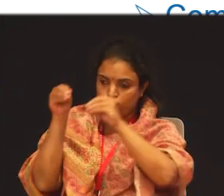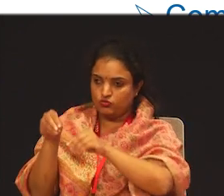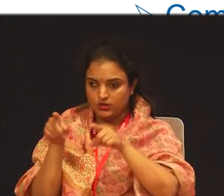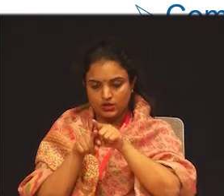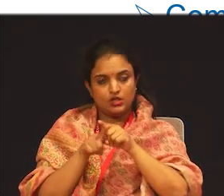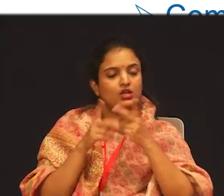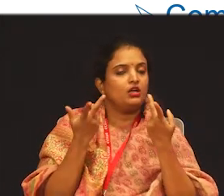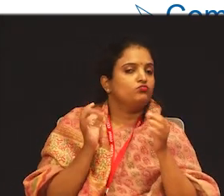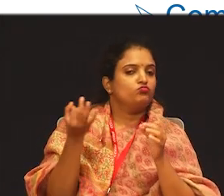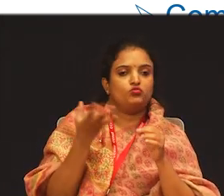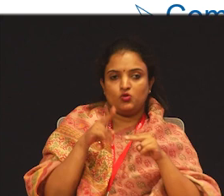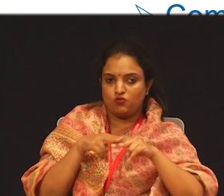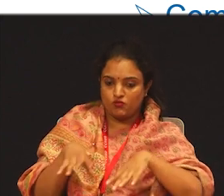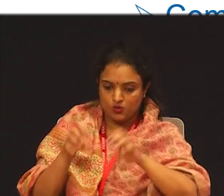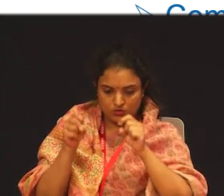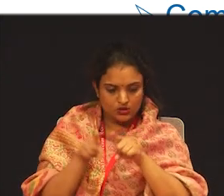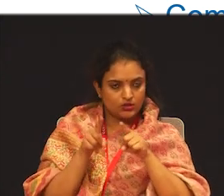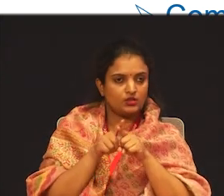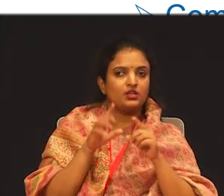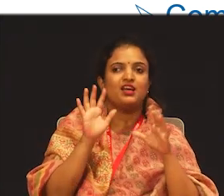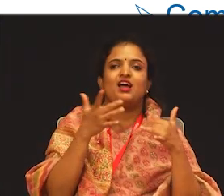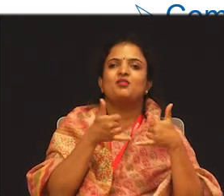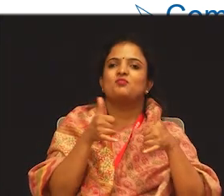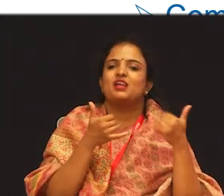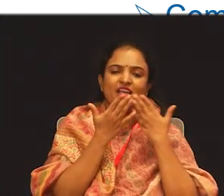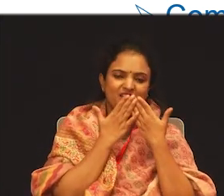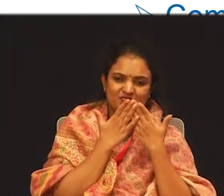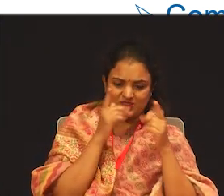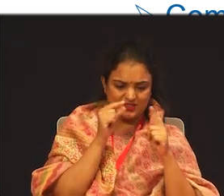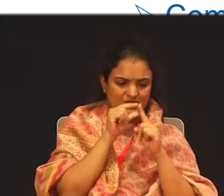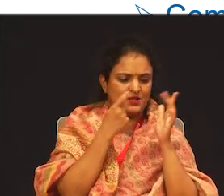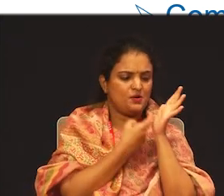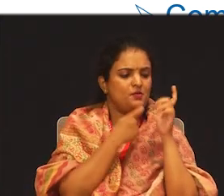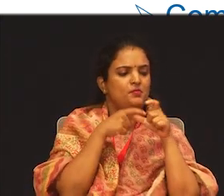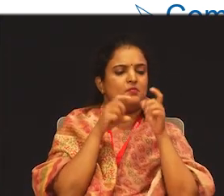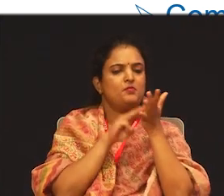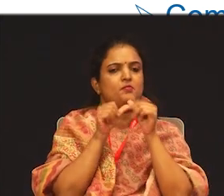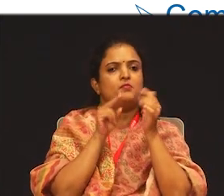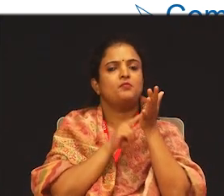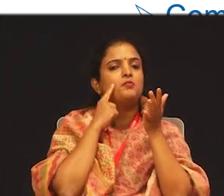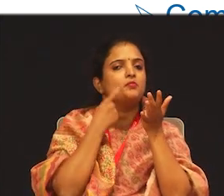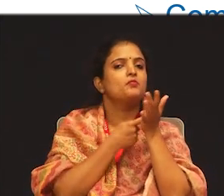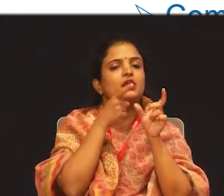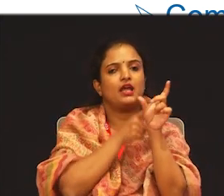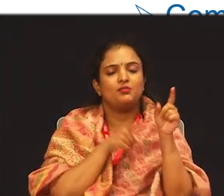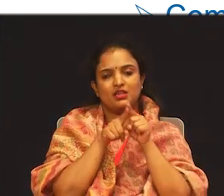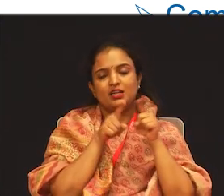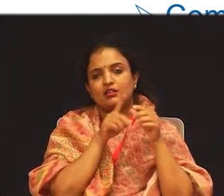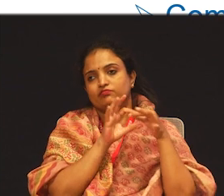foundational stage or pre-primary stage or at the early childhood care and education stage